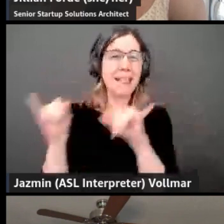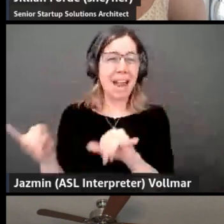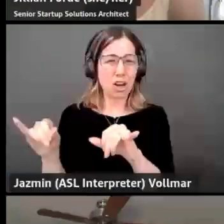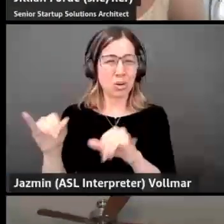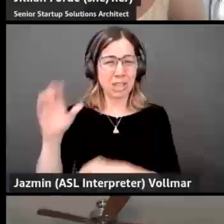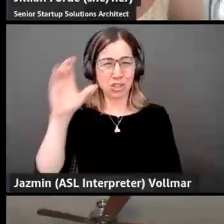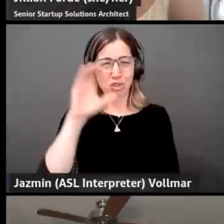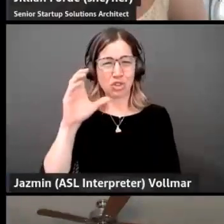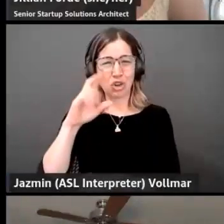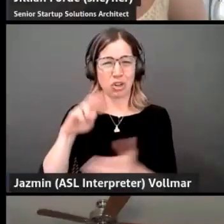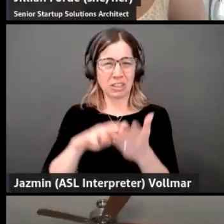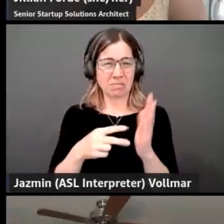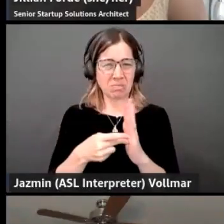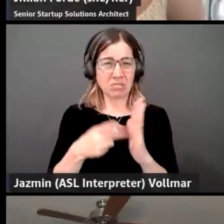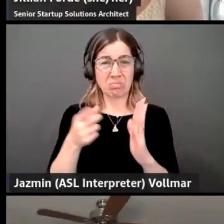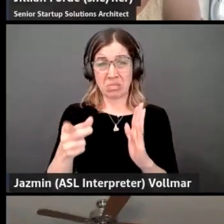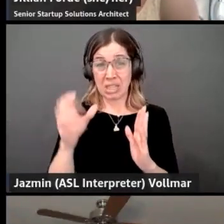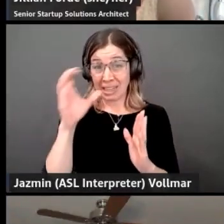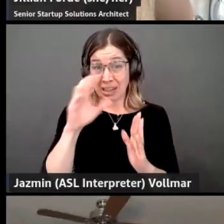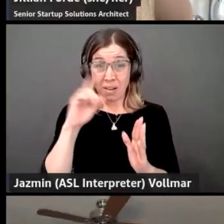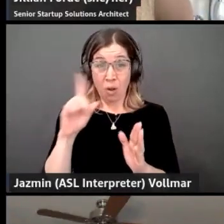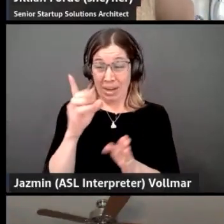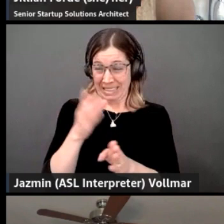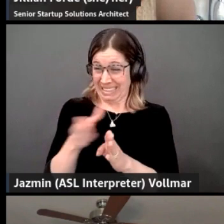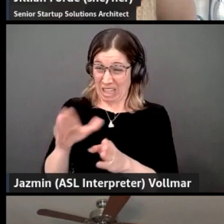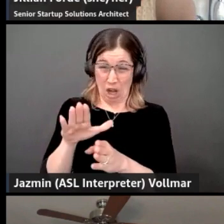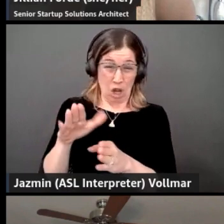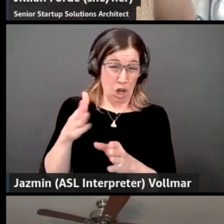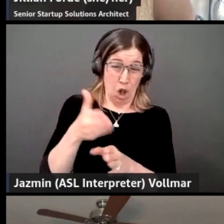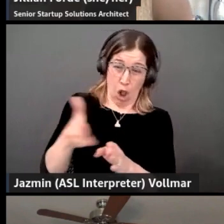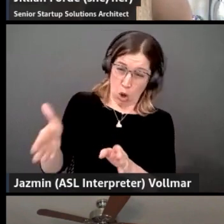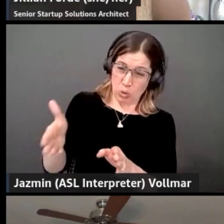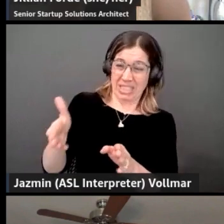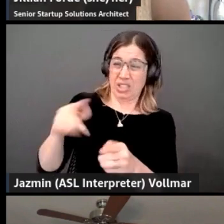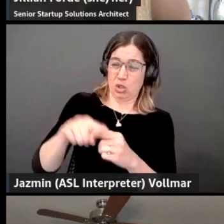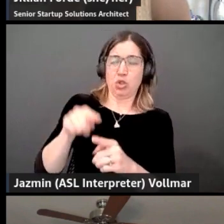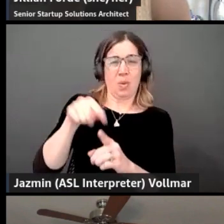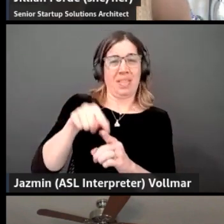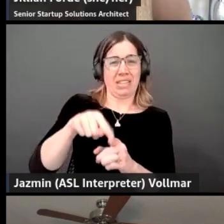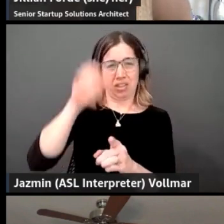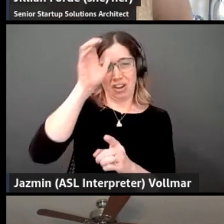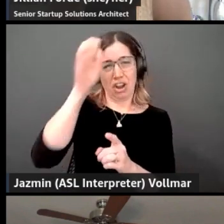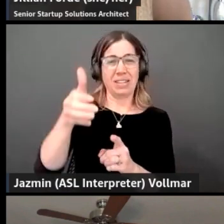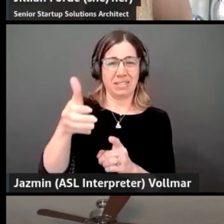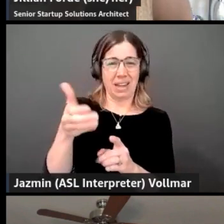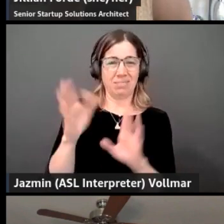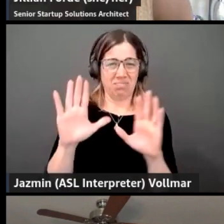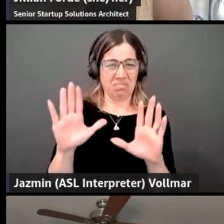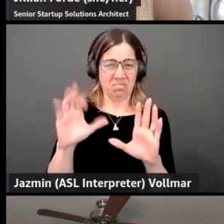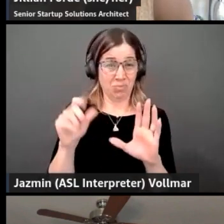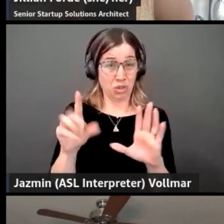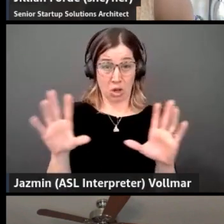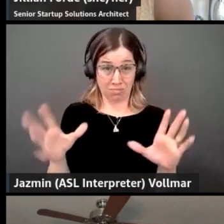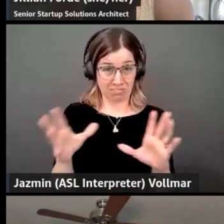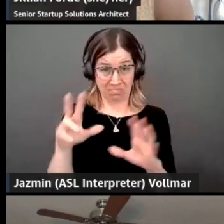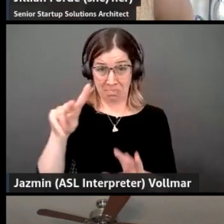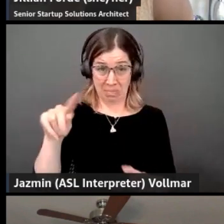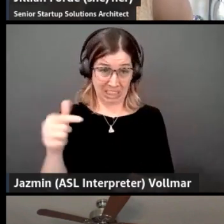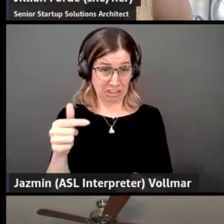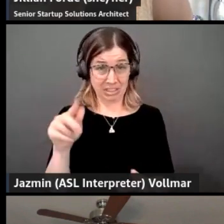find, your nearest neighbors or your closest vectors to it. So with all that in mind, what does pgvector